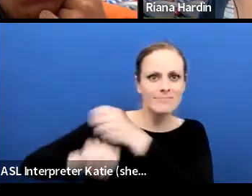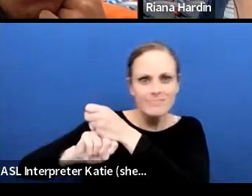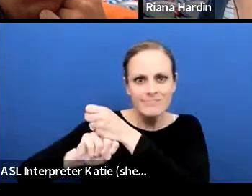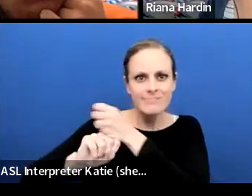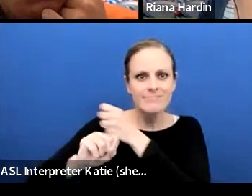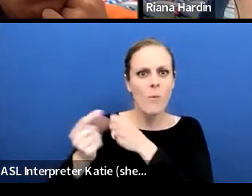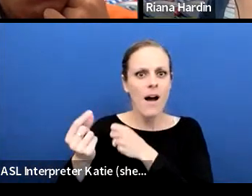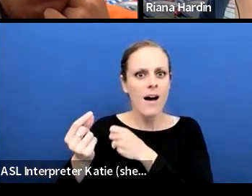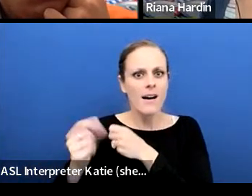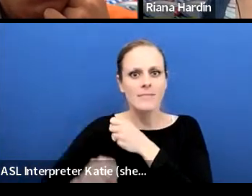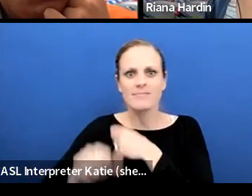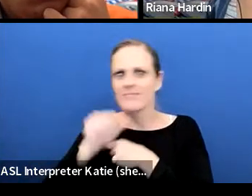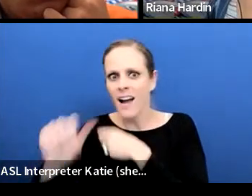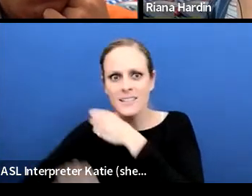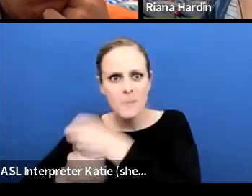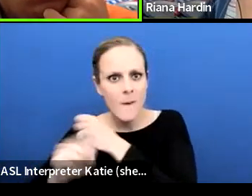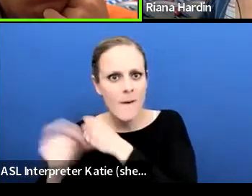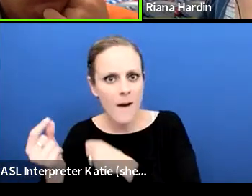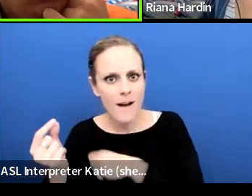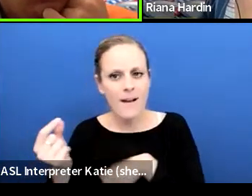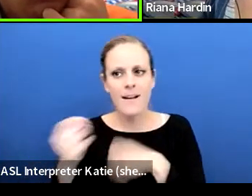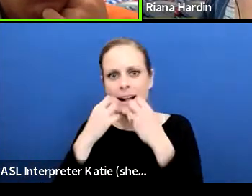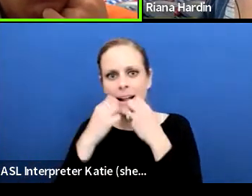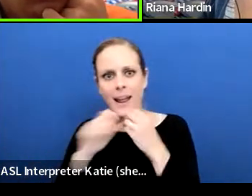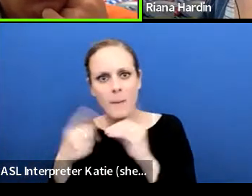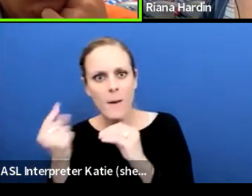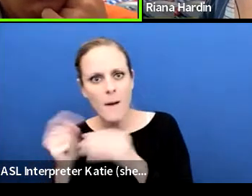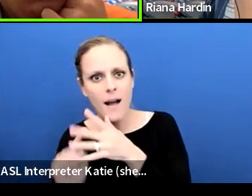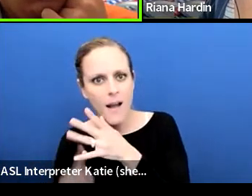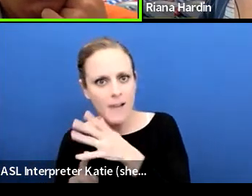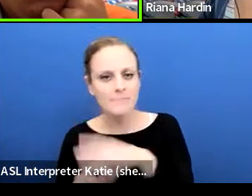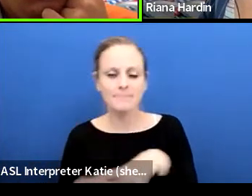know about and what issues they care about.